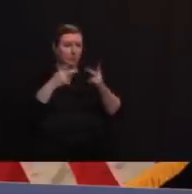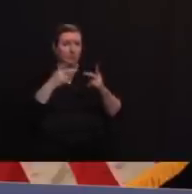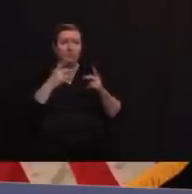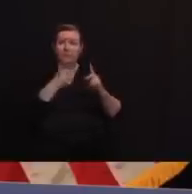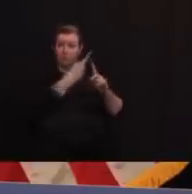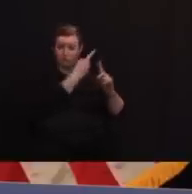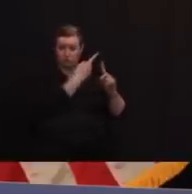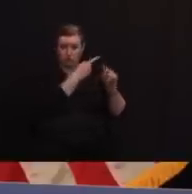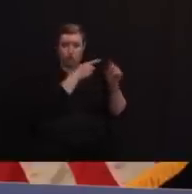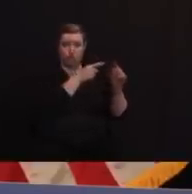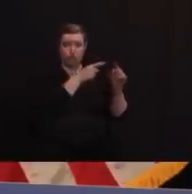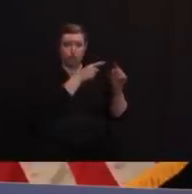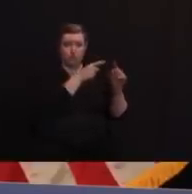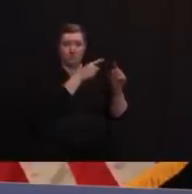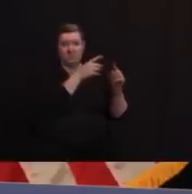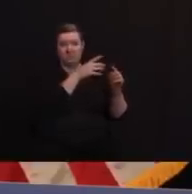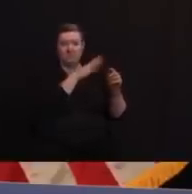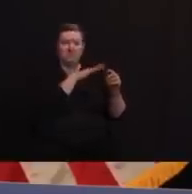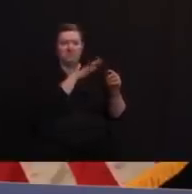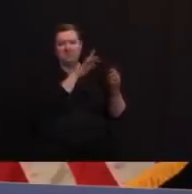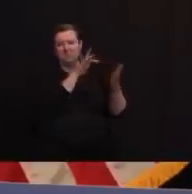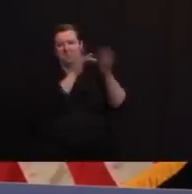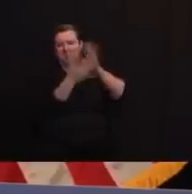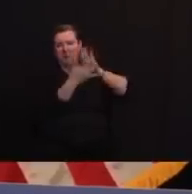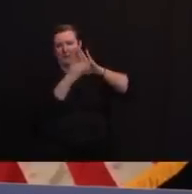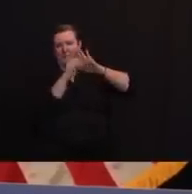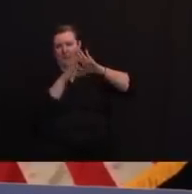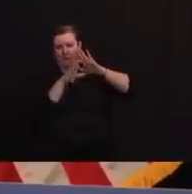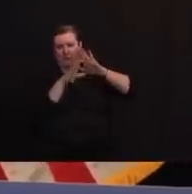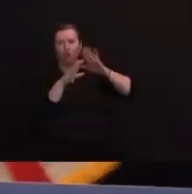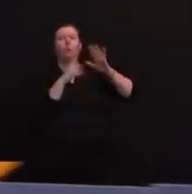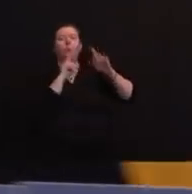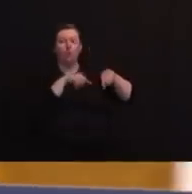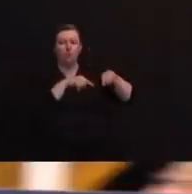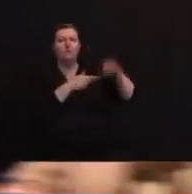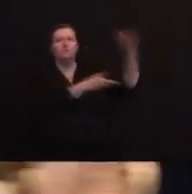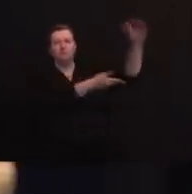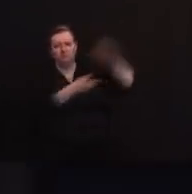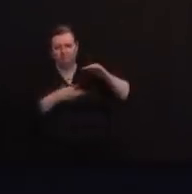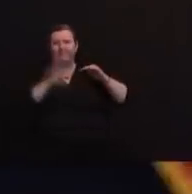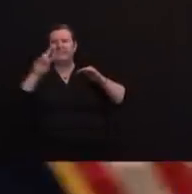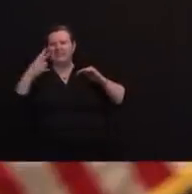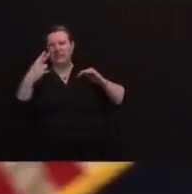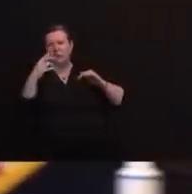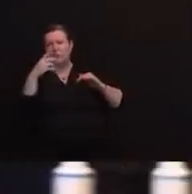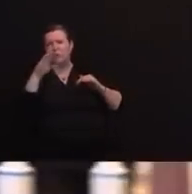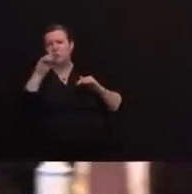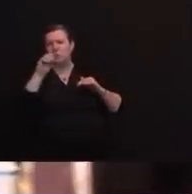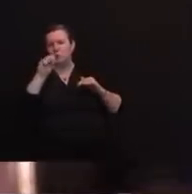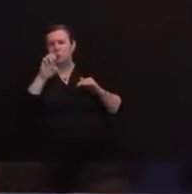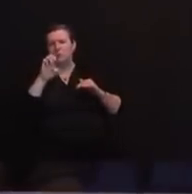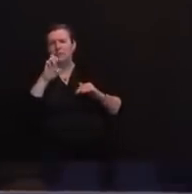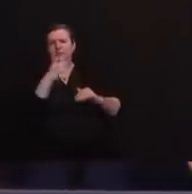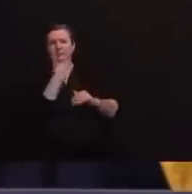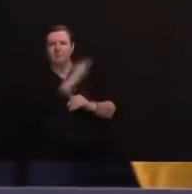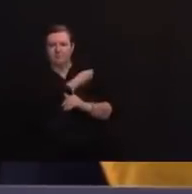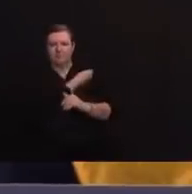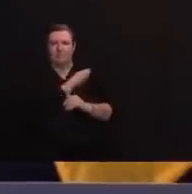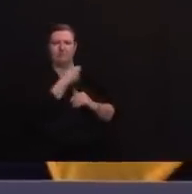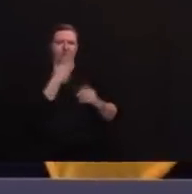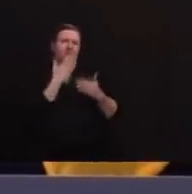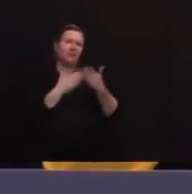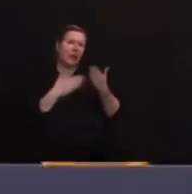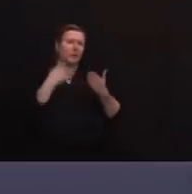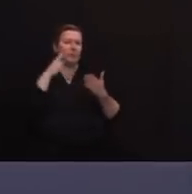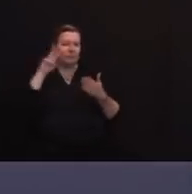continue to see those second doses in the shipments. We'll come back to you if and break that down if that's the case.